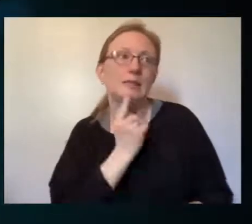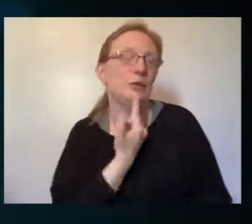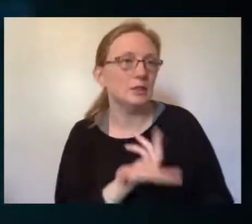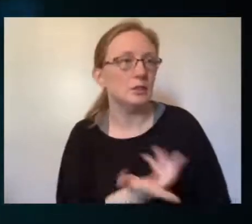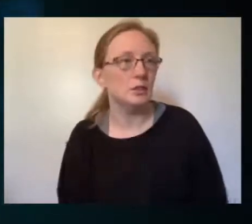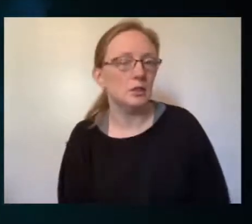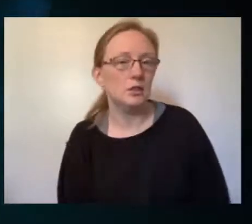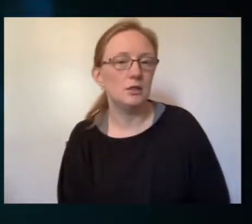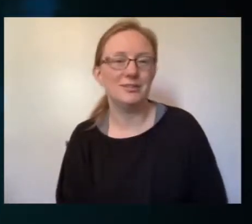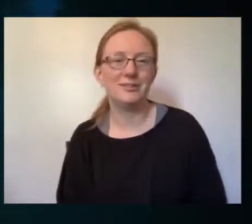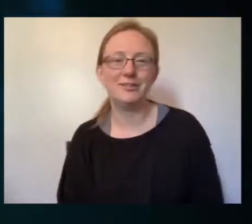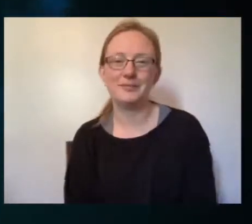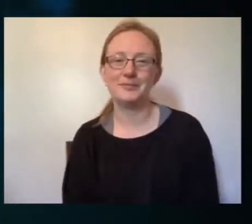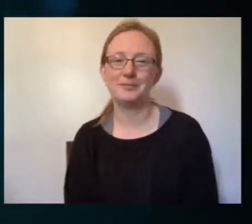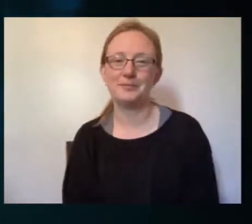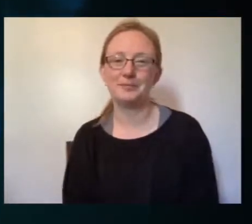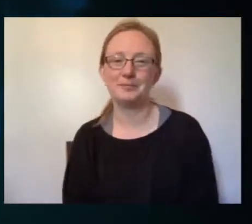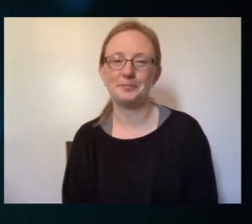y'all.